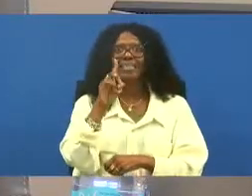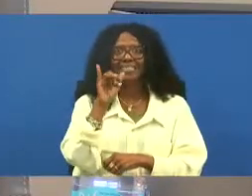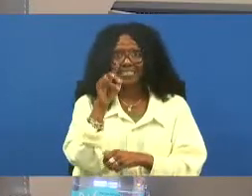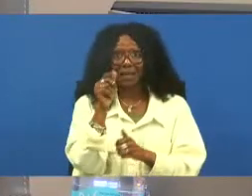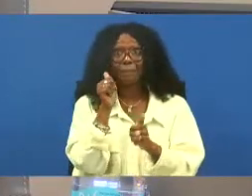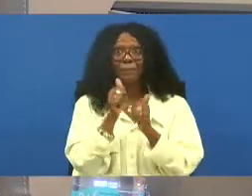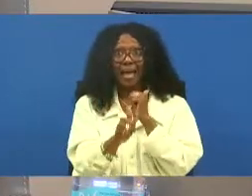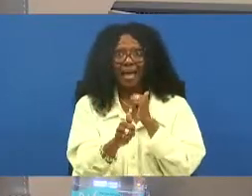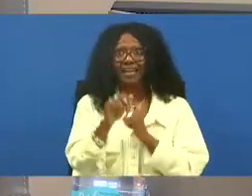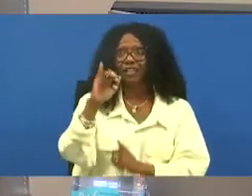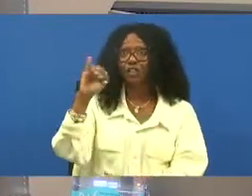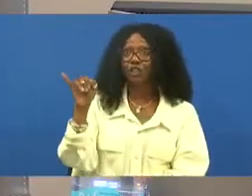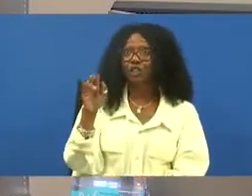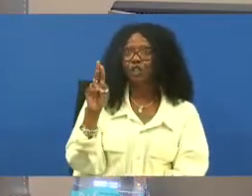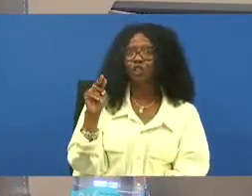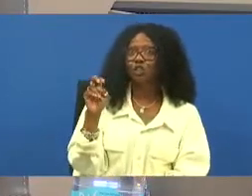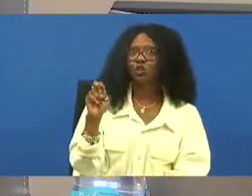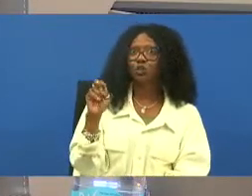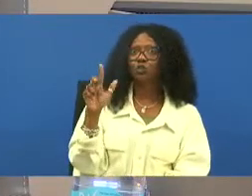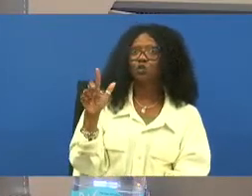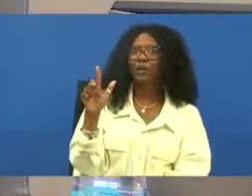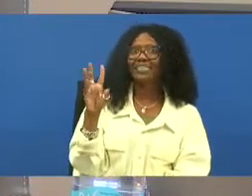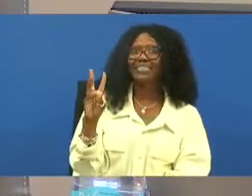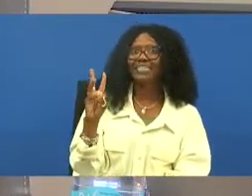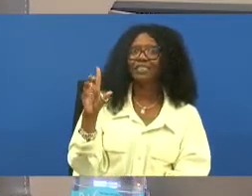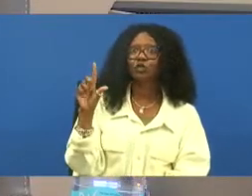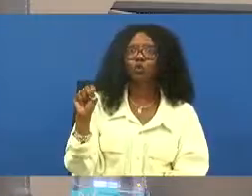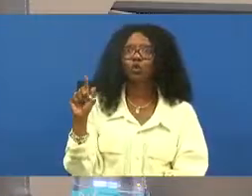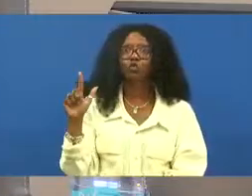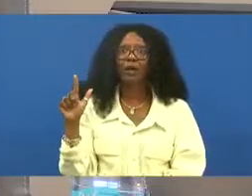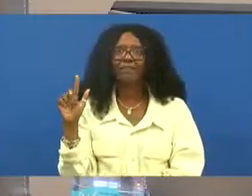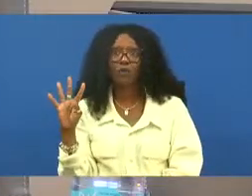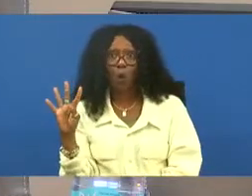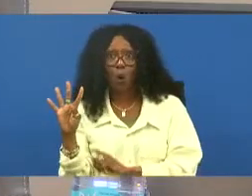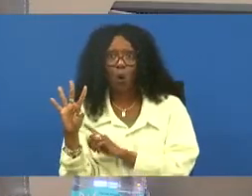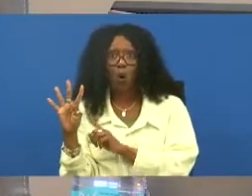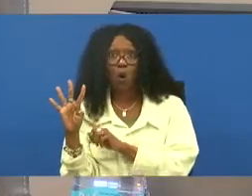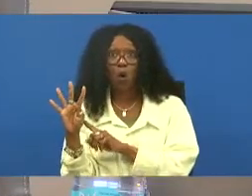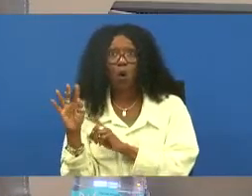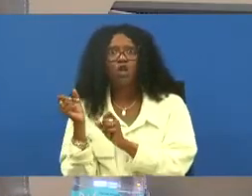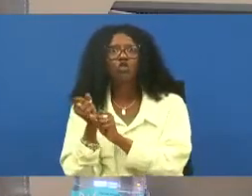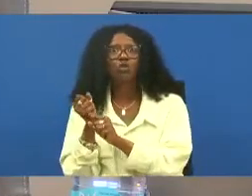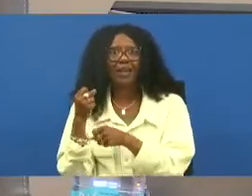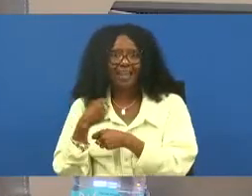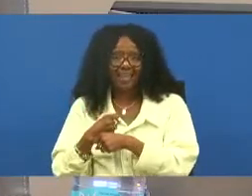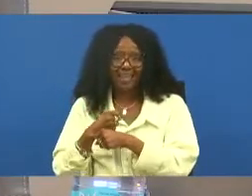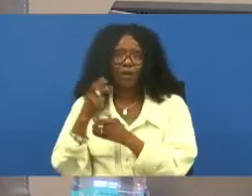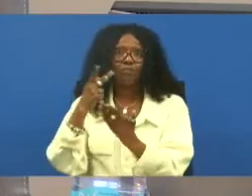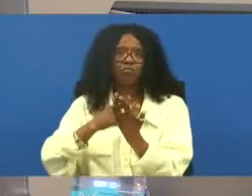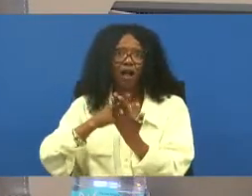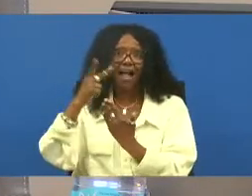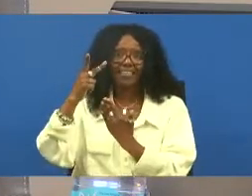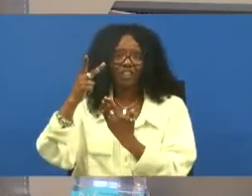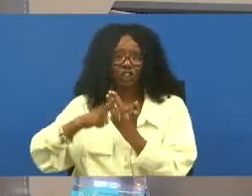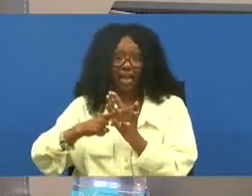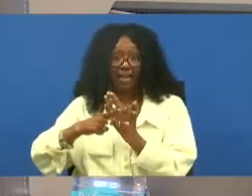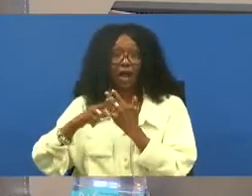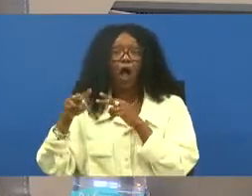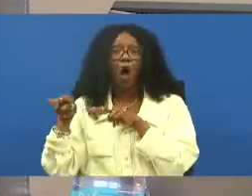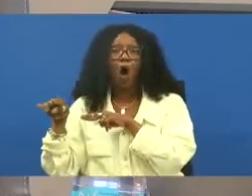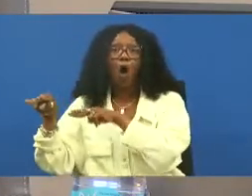June 26, 2024, to create the Project Oversight Committee to